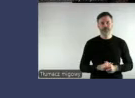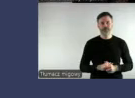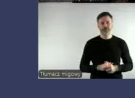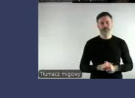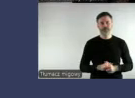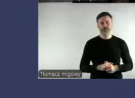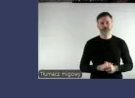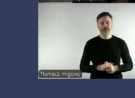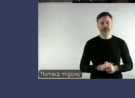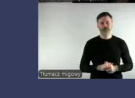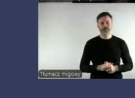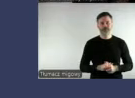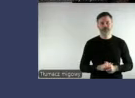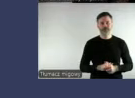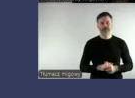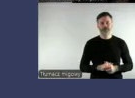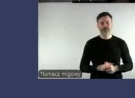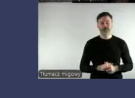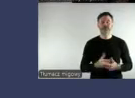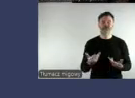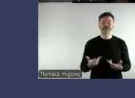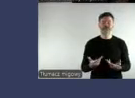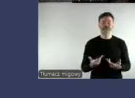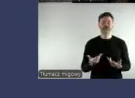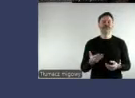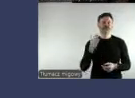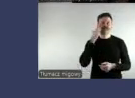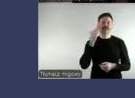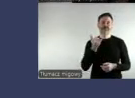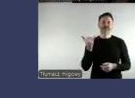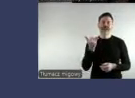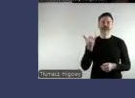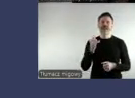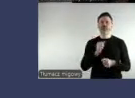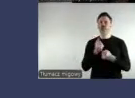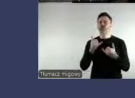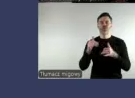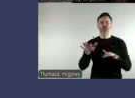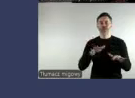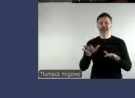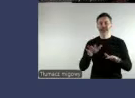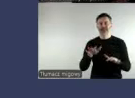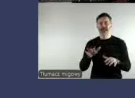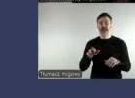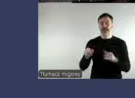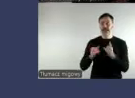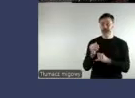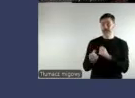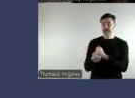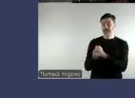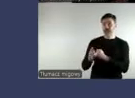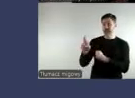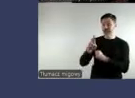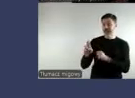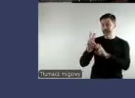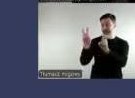somewhere. So in that way, we facilitate an updated and common situation picture for all relevant actors and thus establish a